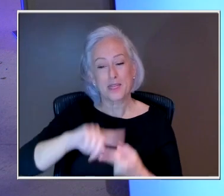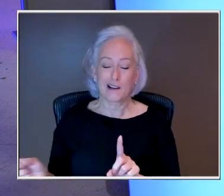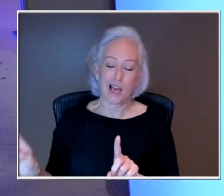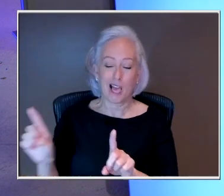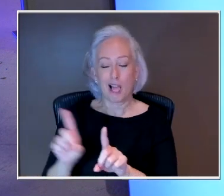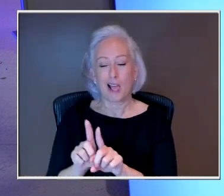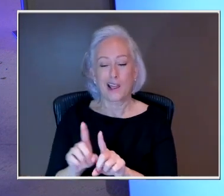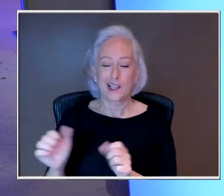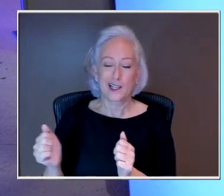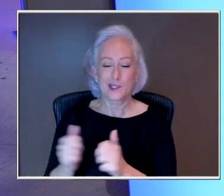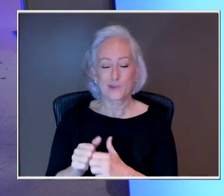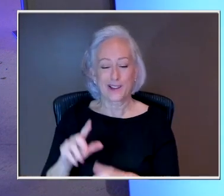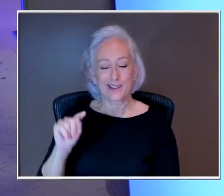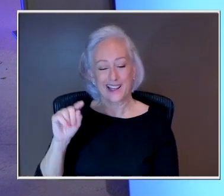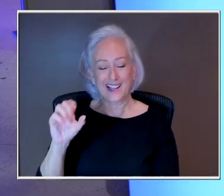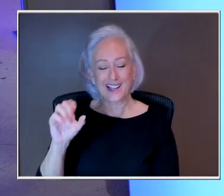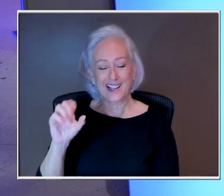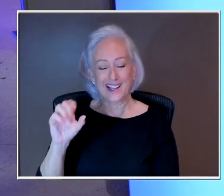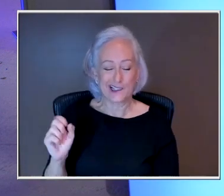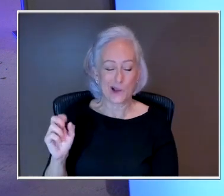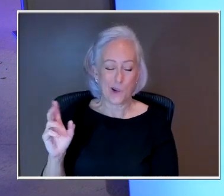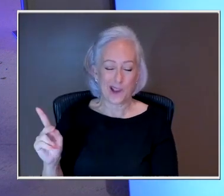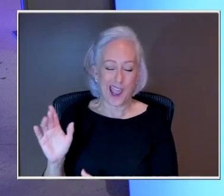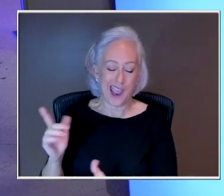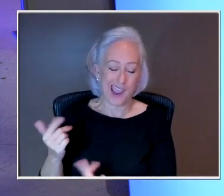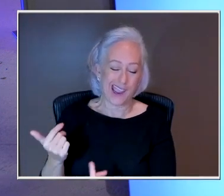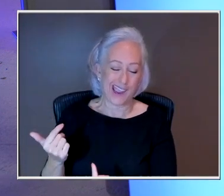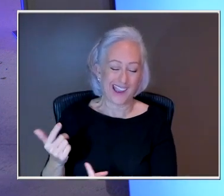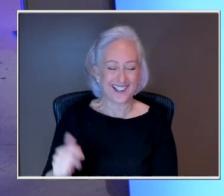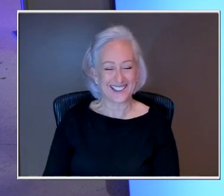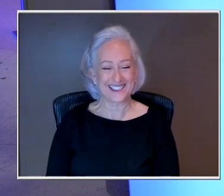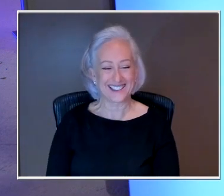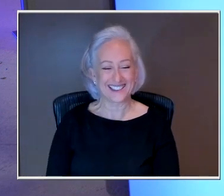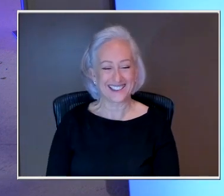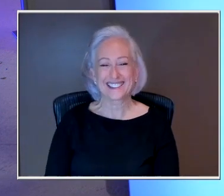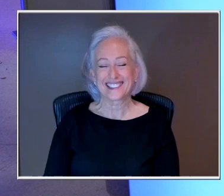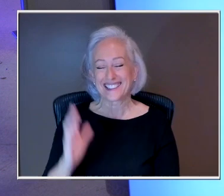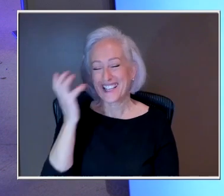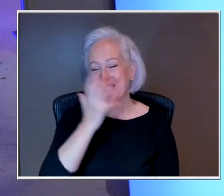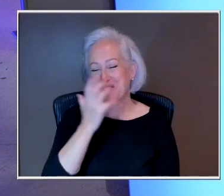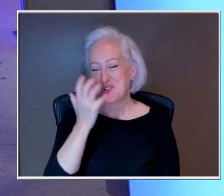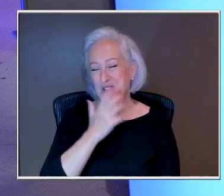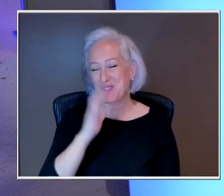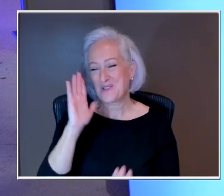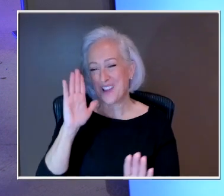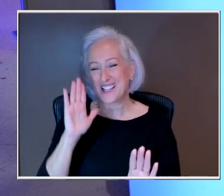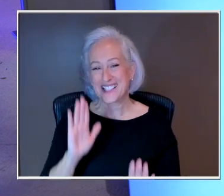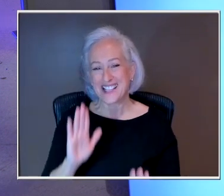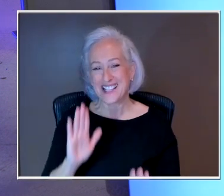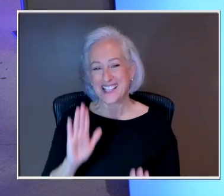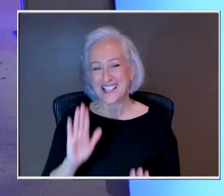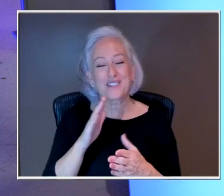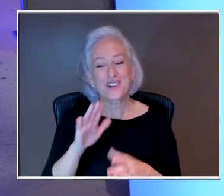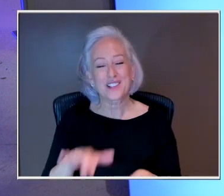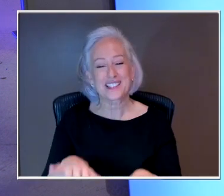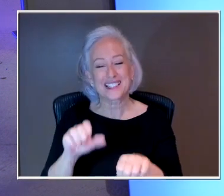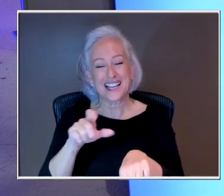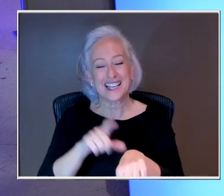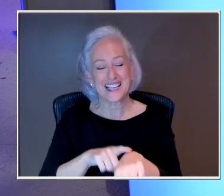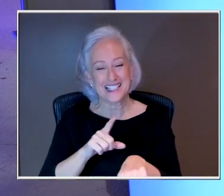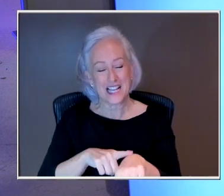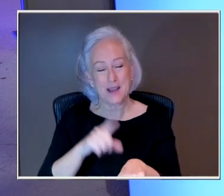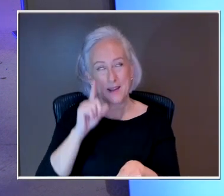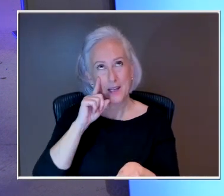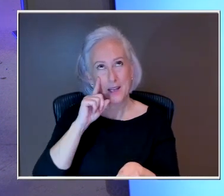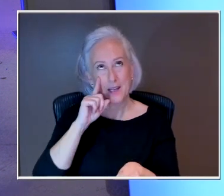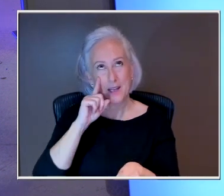too, right? He's okay. He's good. He's good. It's pretty fantastic. Well, thank you, Dr. Ramirez, for making time. I know you're incredibly busy.